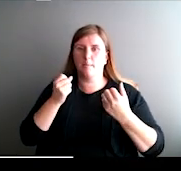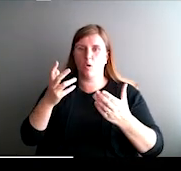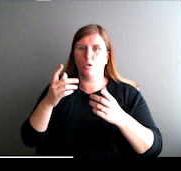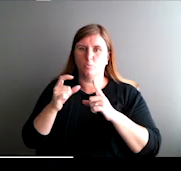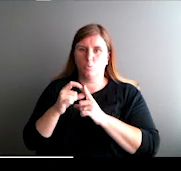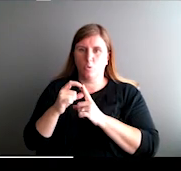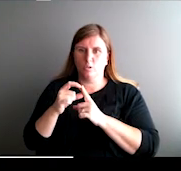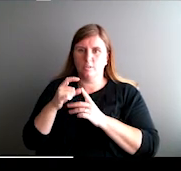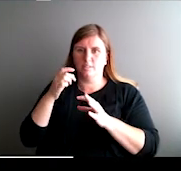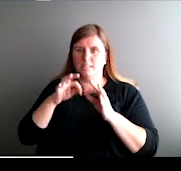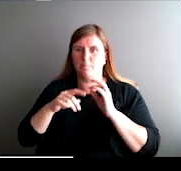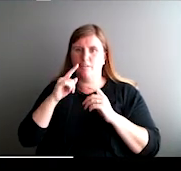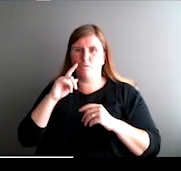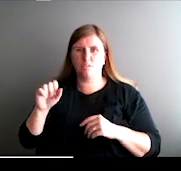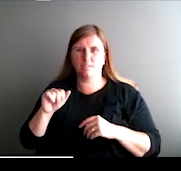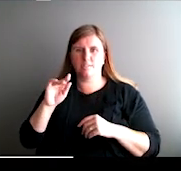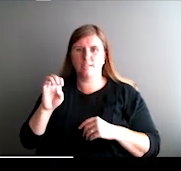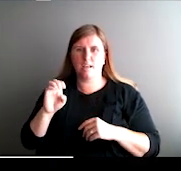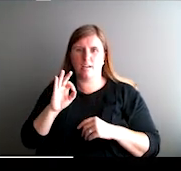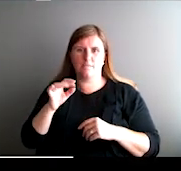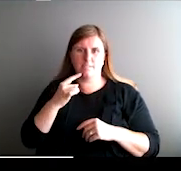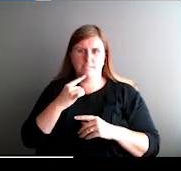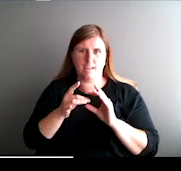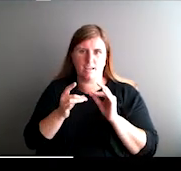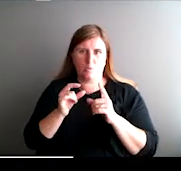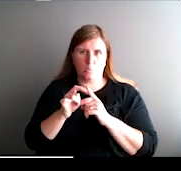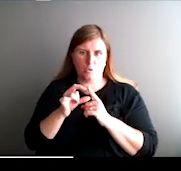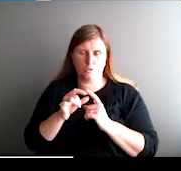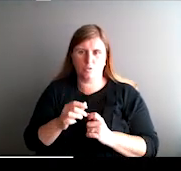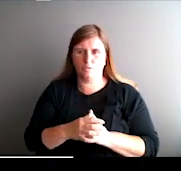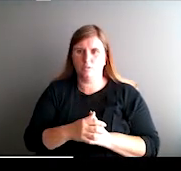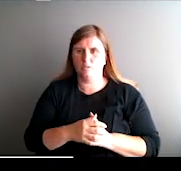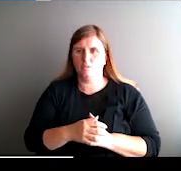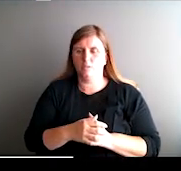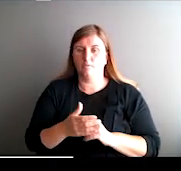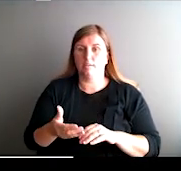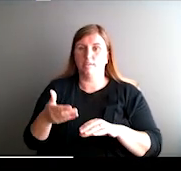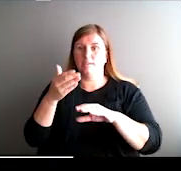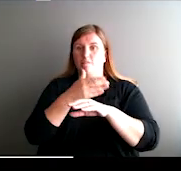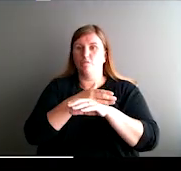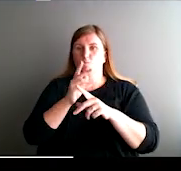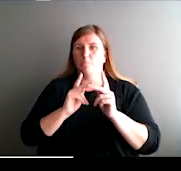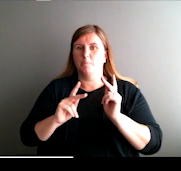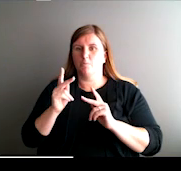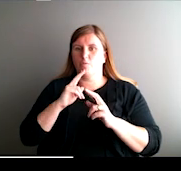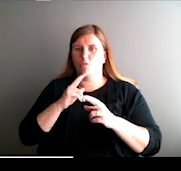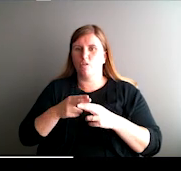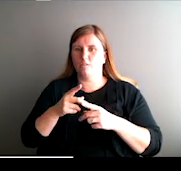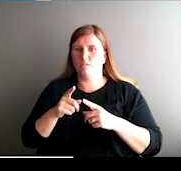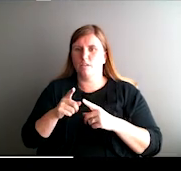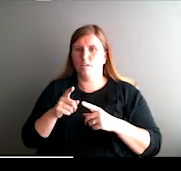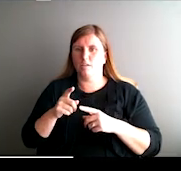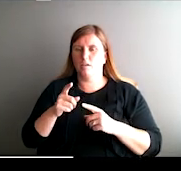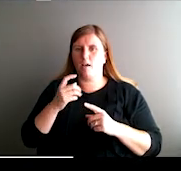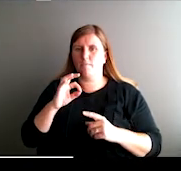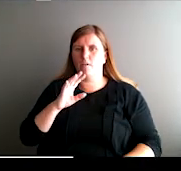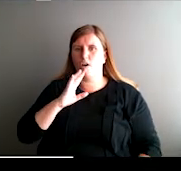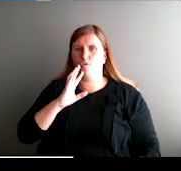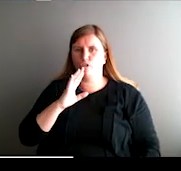words simply for the sake of saying them, simply for the sake of an increase in what people will refer to as mean length of